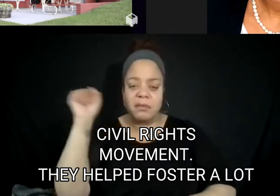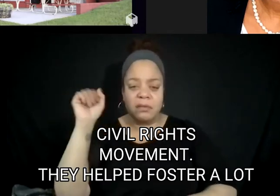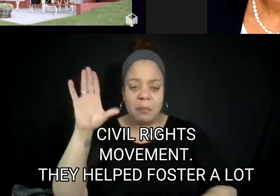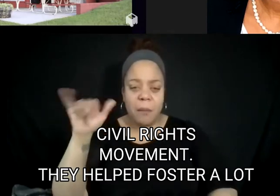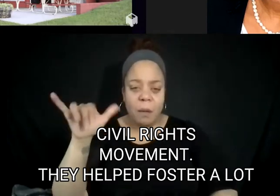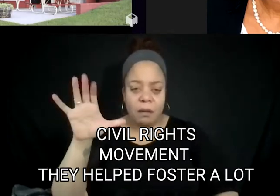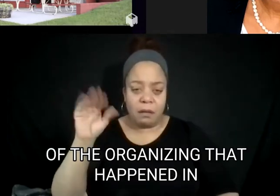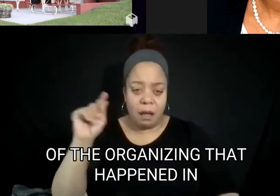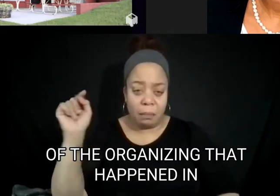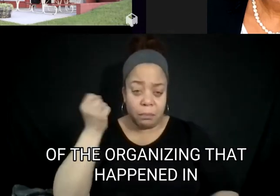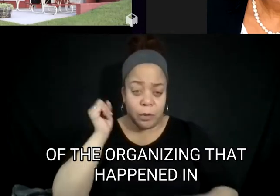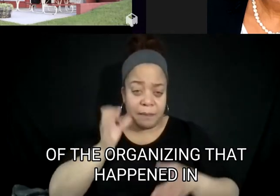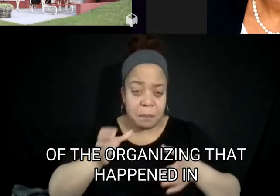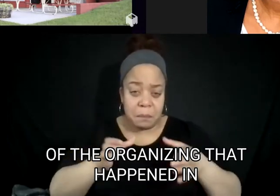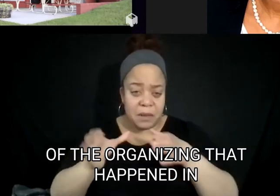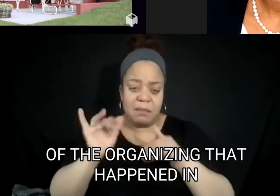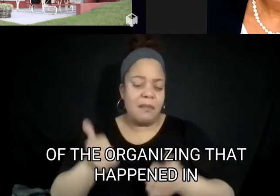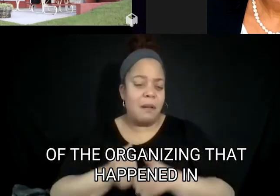miners' health and safety.